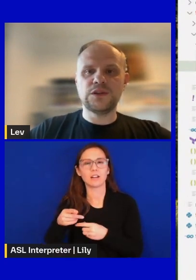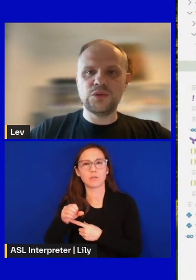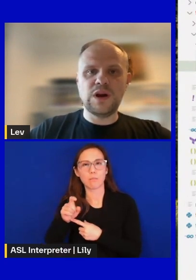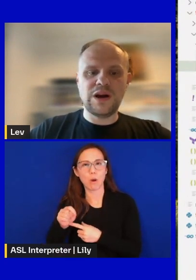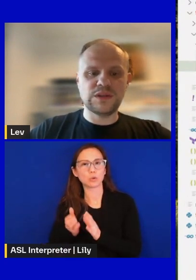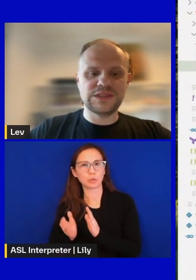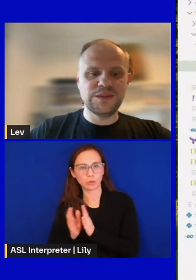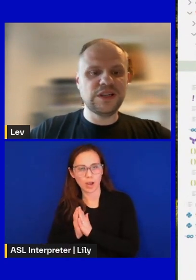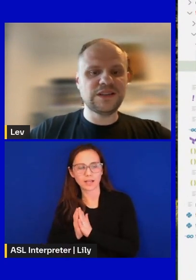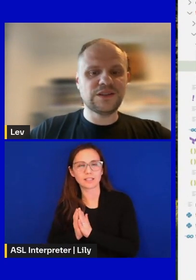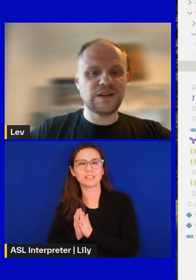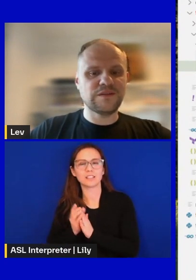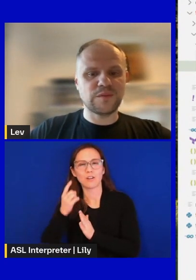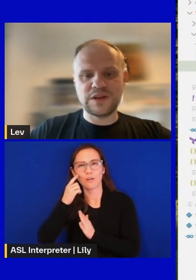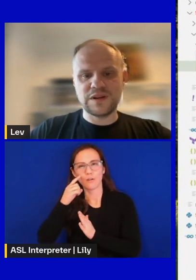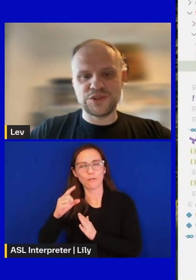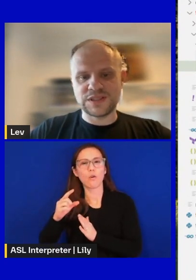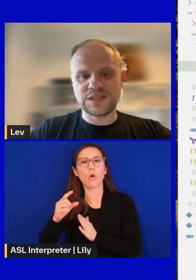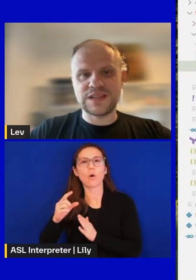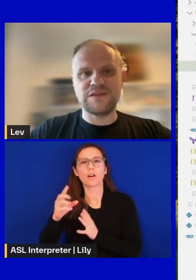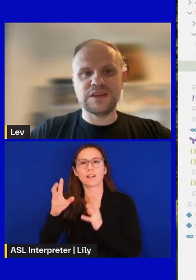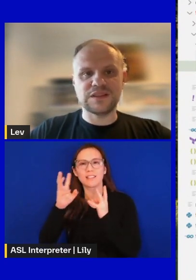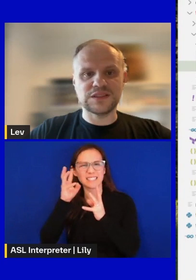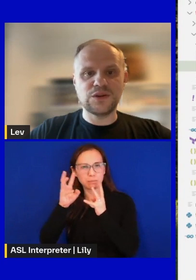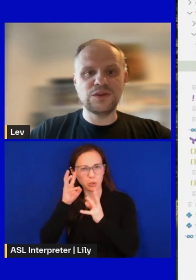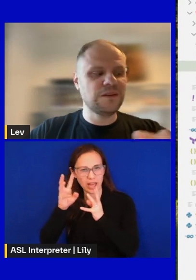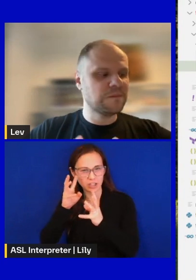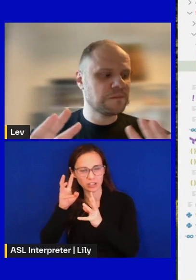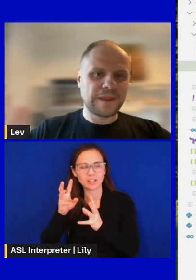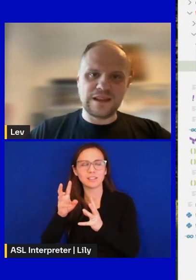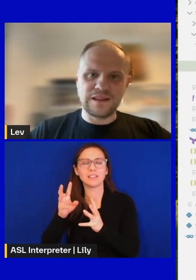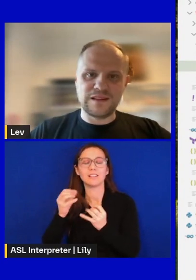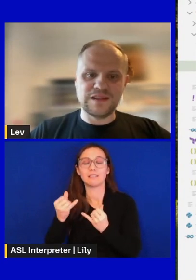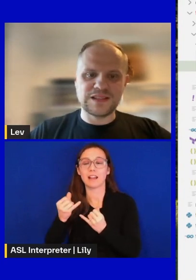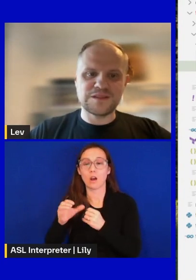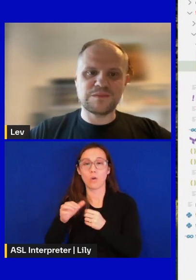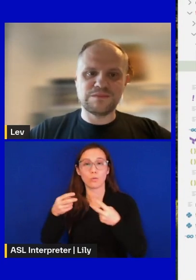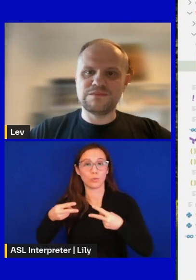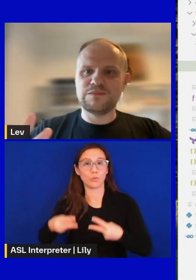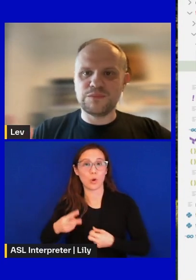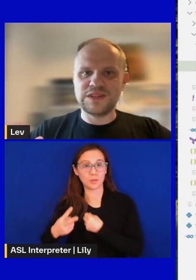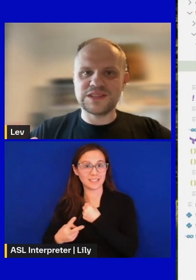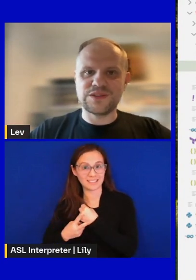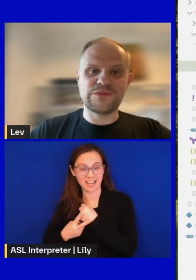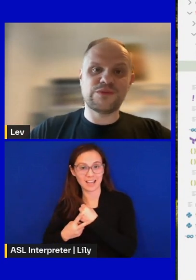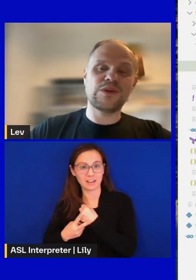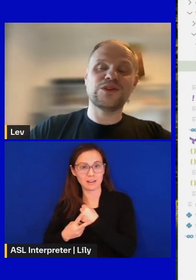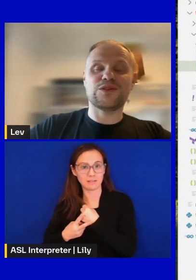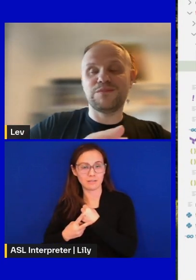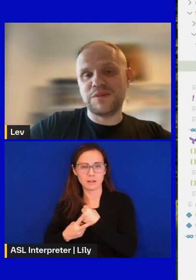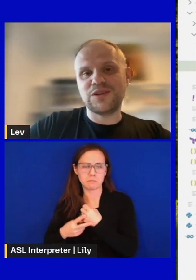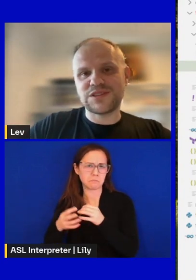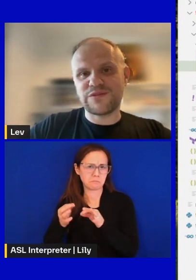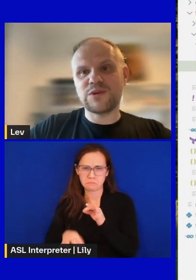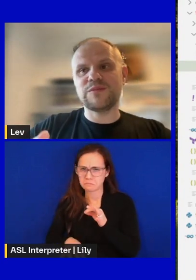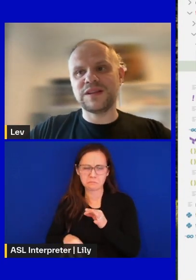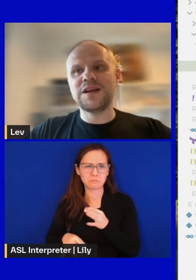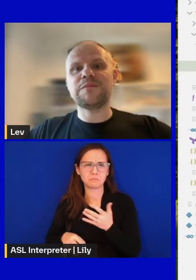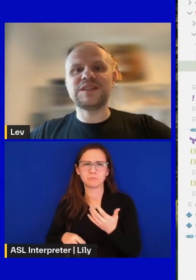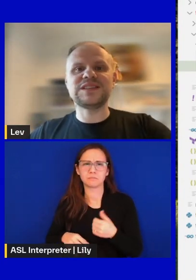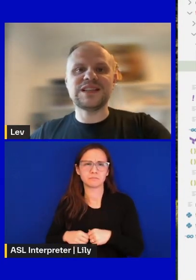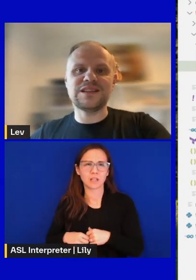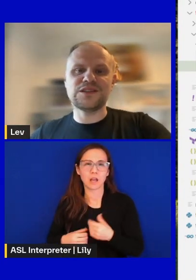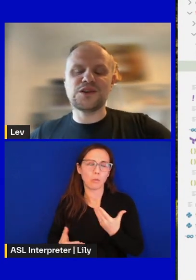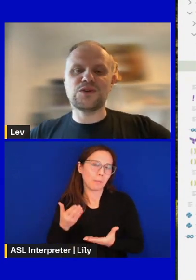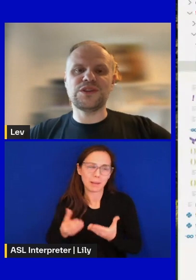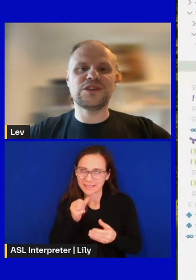request to our simulator. And from there, I'm just saving this code. And this is pretty straightforward, or maybe not straightforward, but